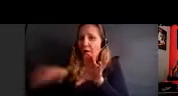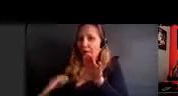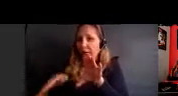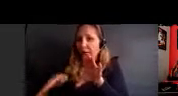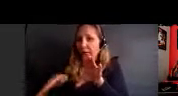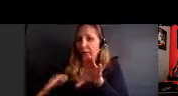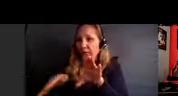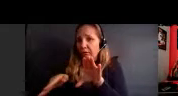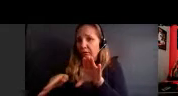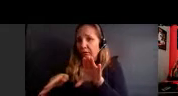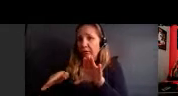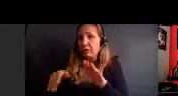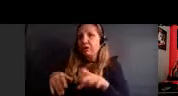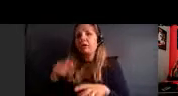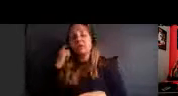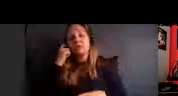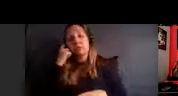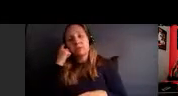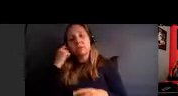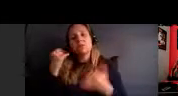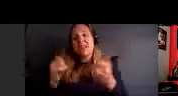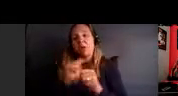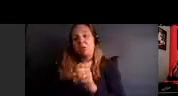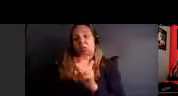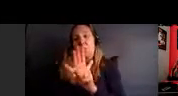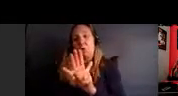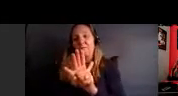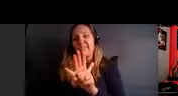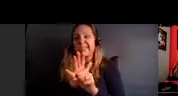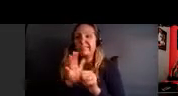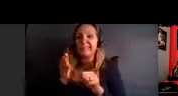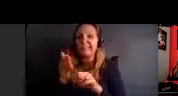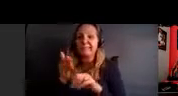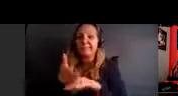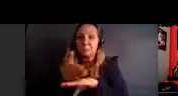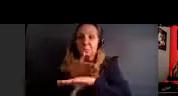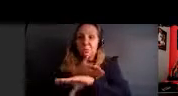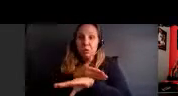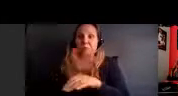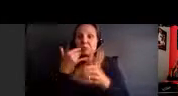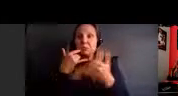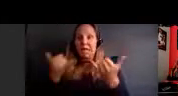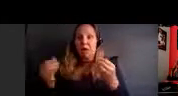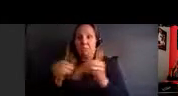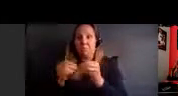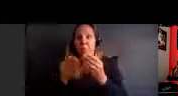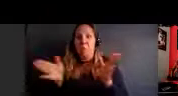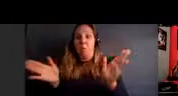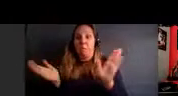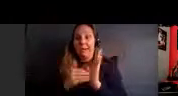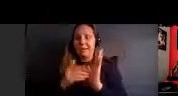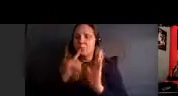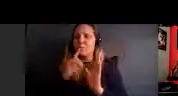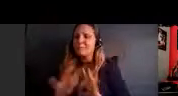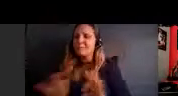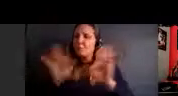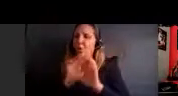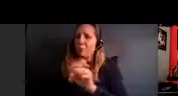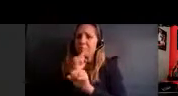but we are starting to reopen now, which is really exciting, make sure that you're trying to make sure that the accessible stops are